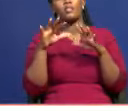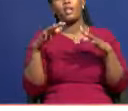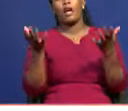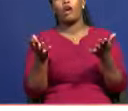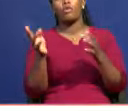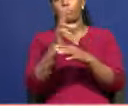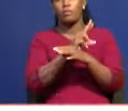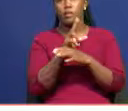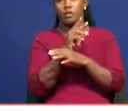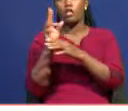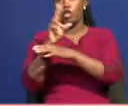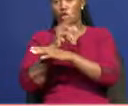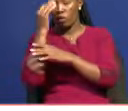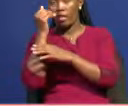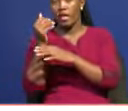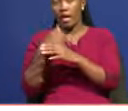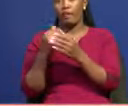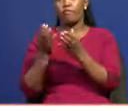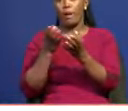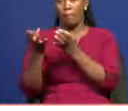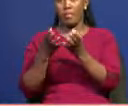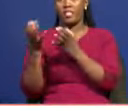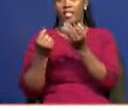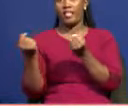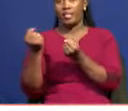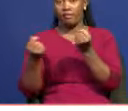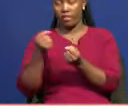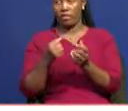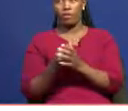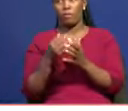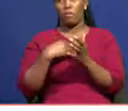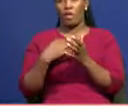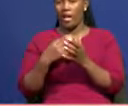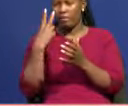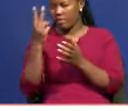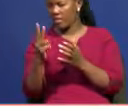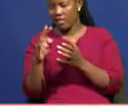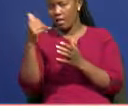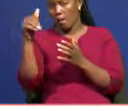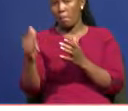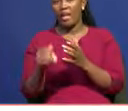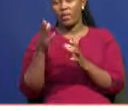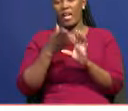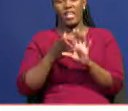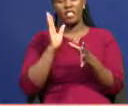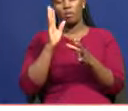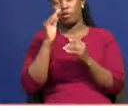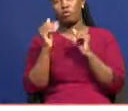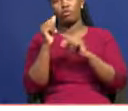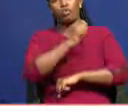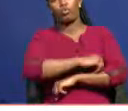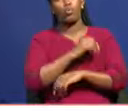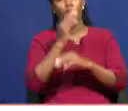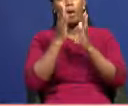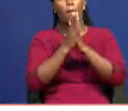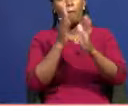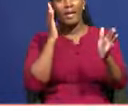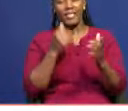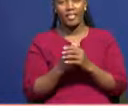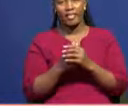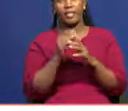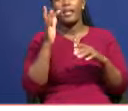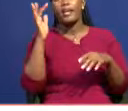use? Because we have commercial vehicles. We've not seen an exemption on school buses themselves. And the effect